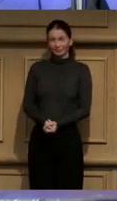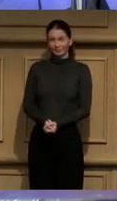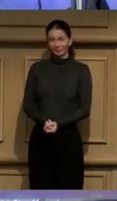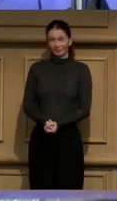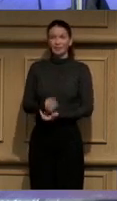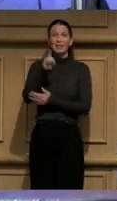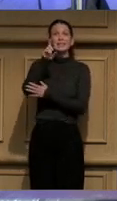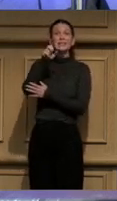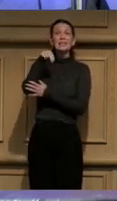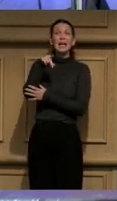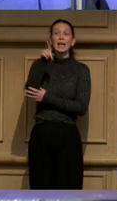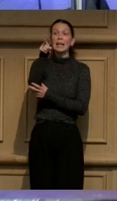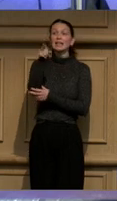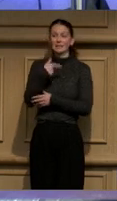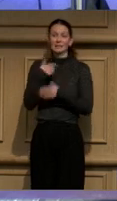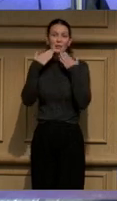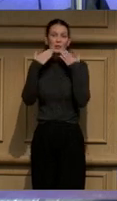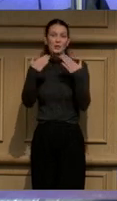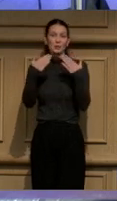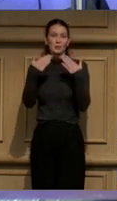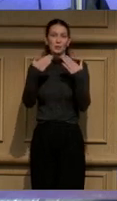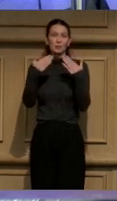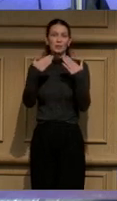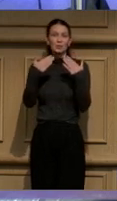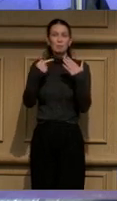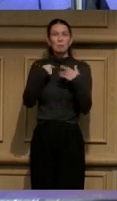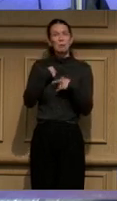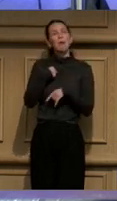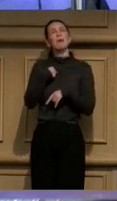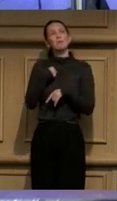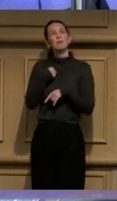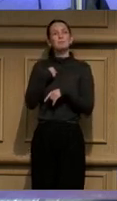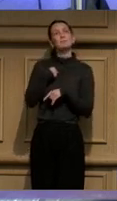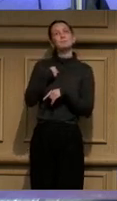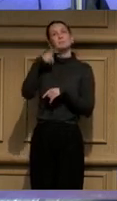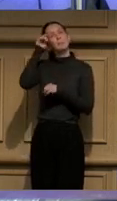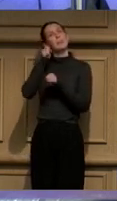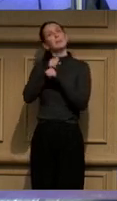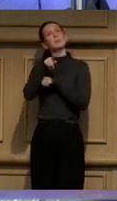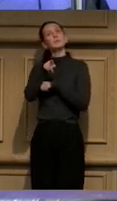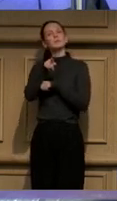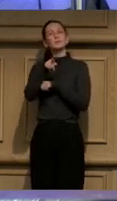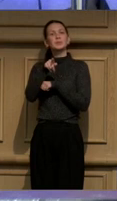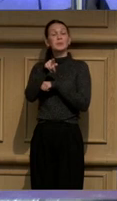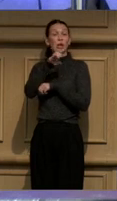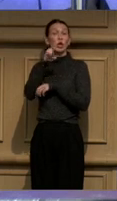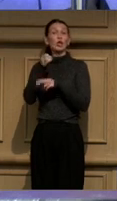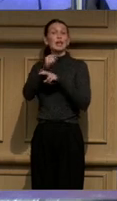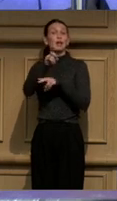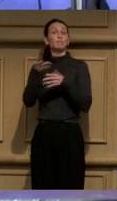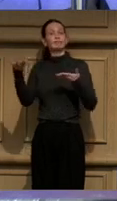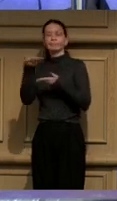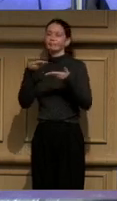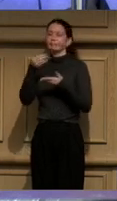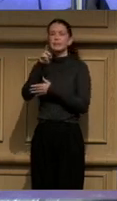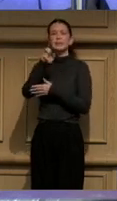Dan. Thank you. It struck me when early on, when David was asked about what it is could be